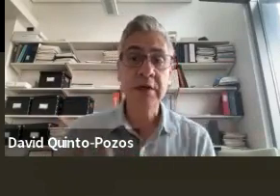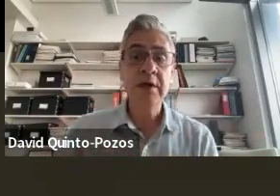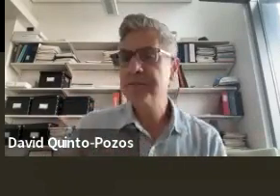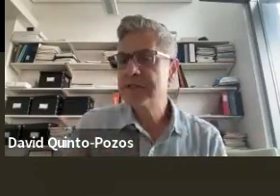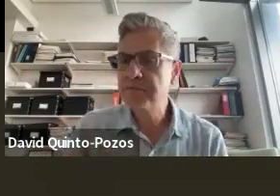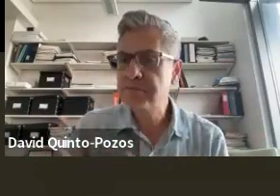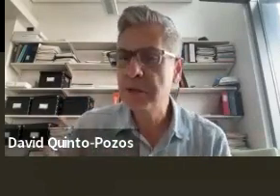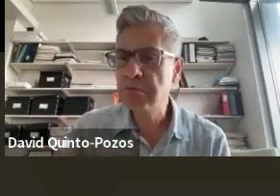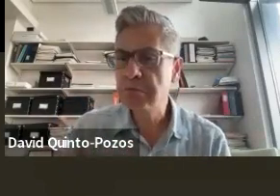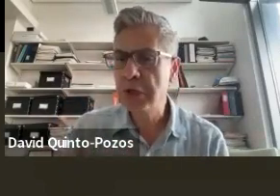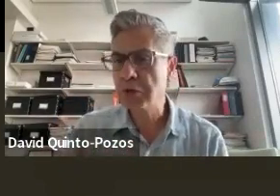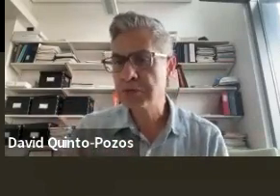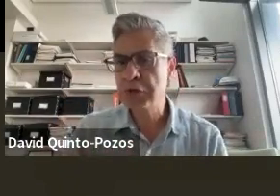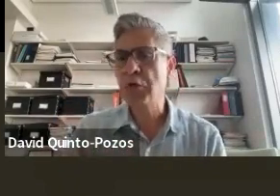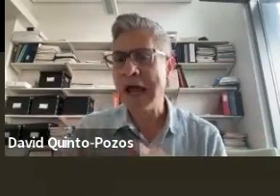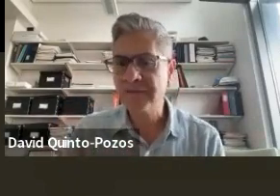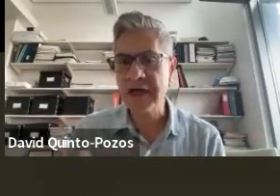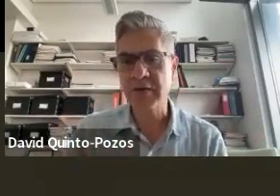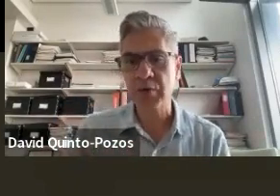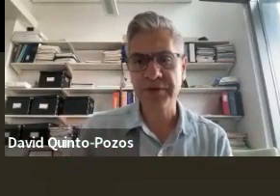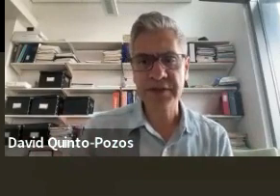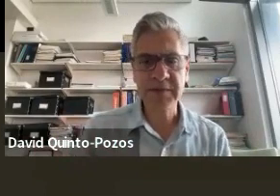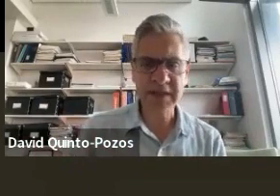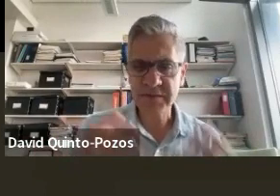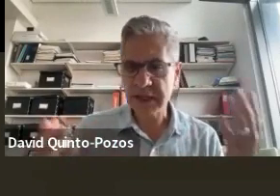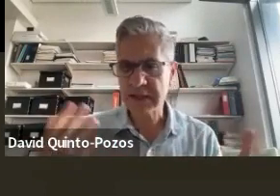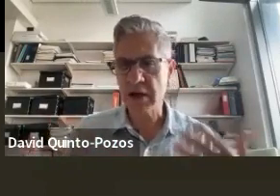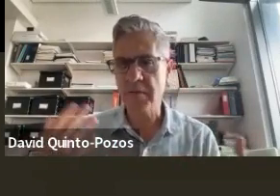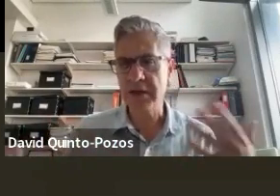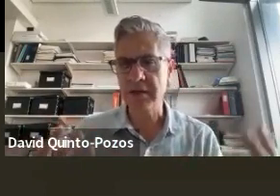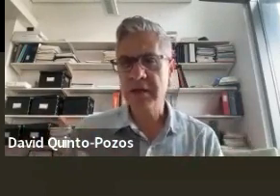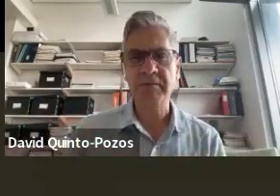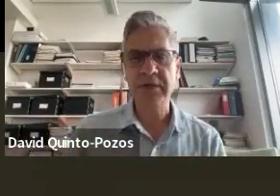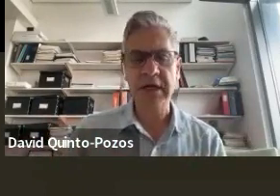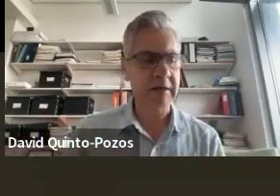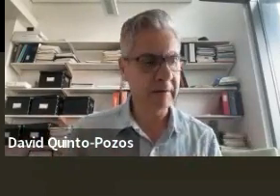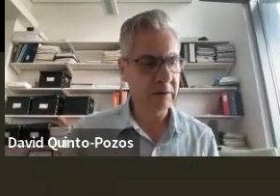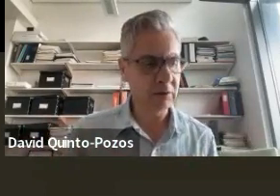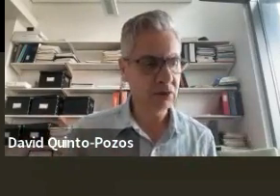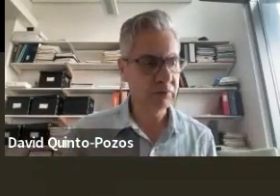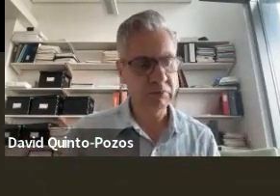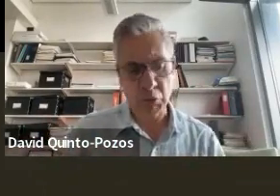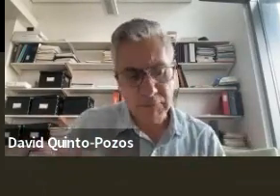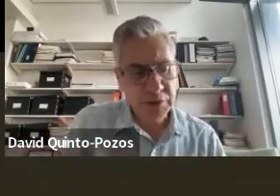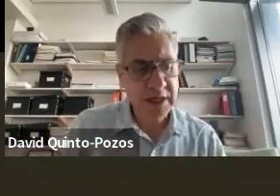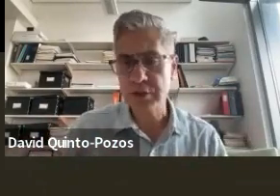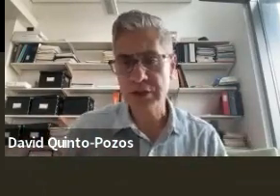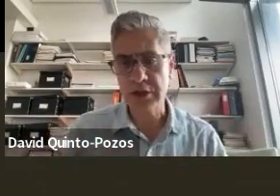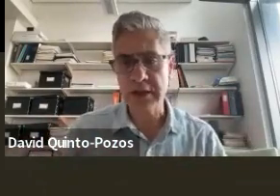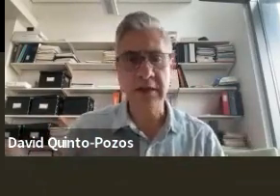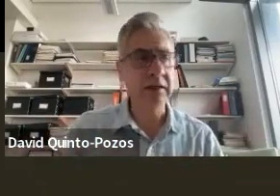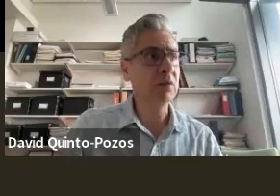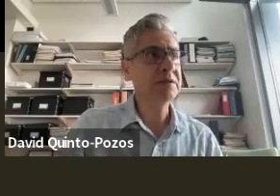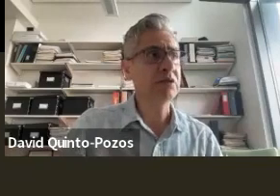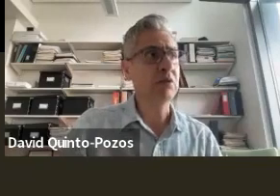parentheses. Some, you don't have to have the parentheses, but that's a common, say, we've used that